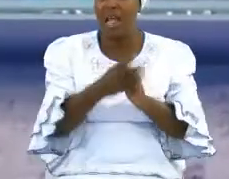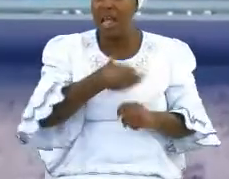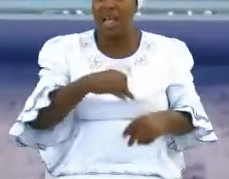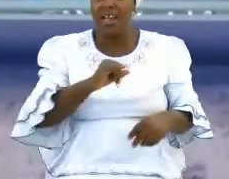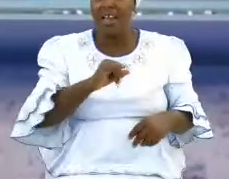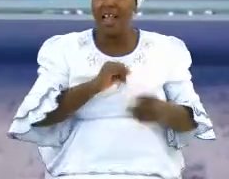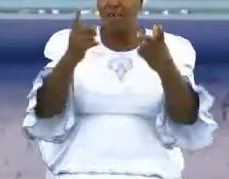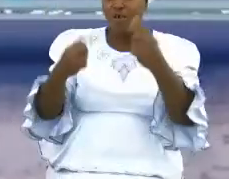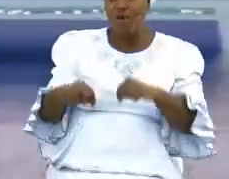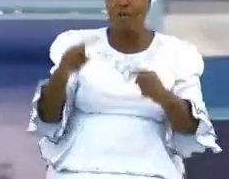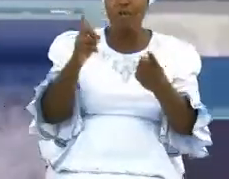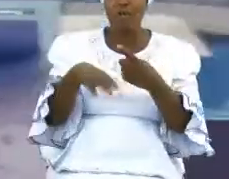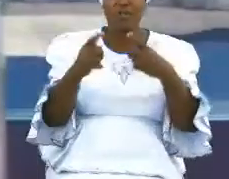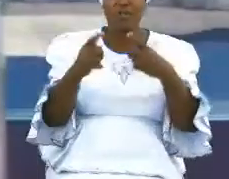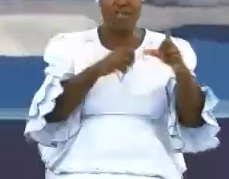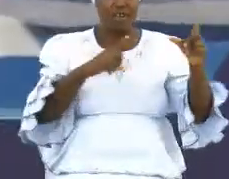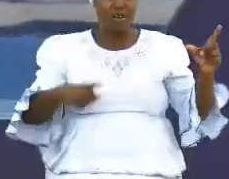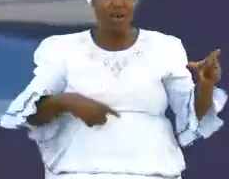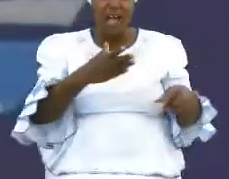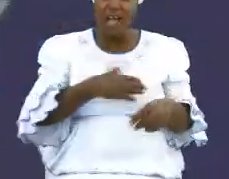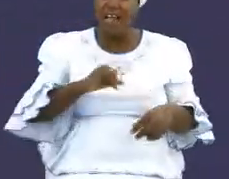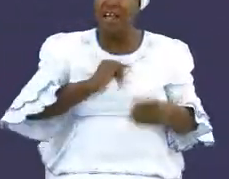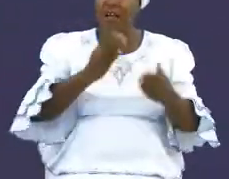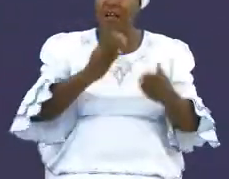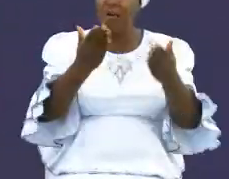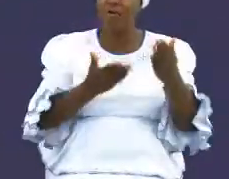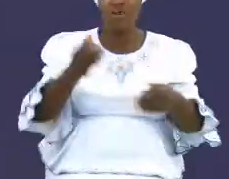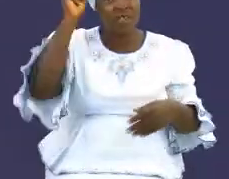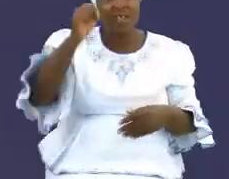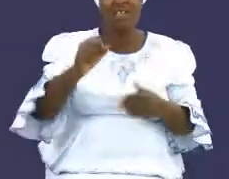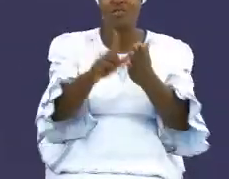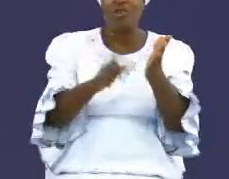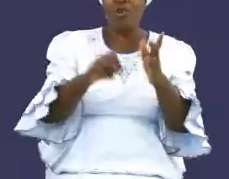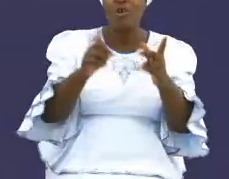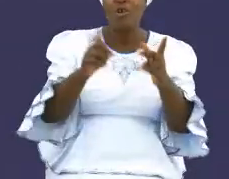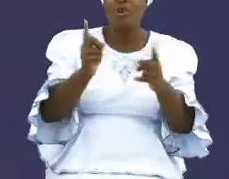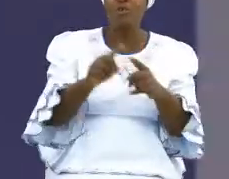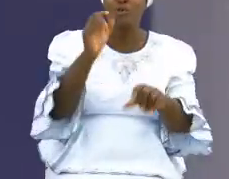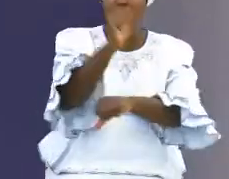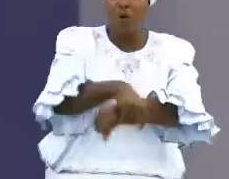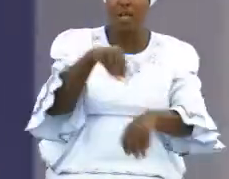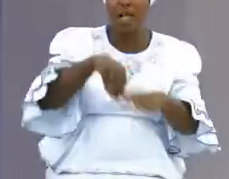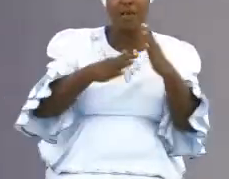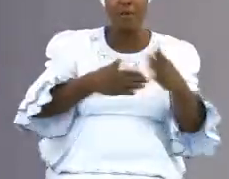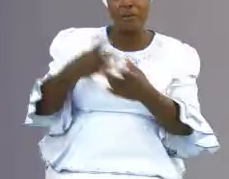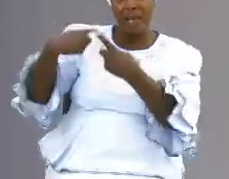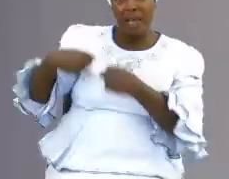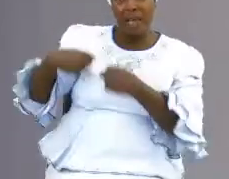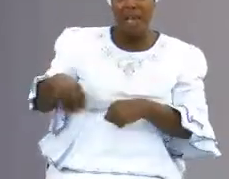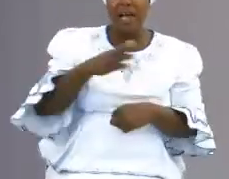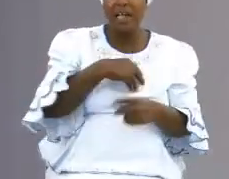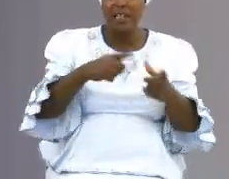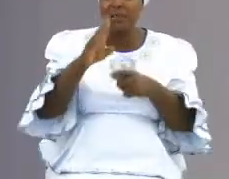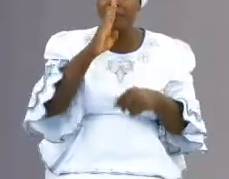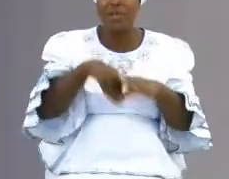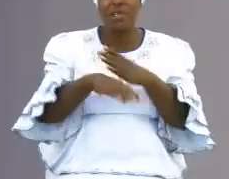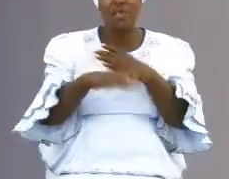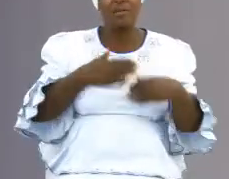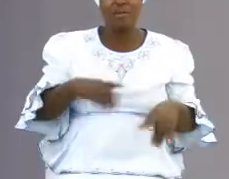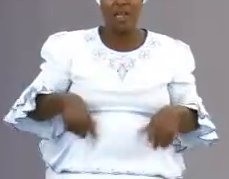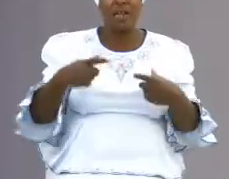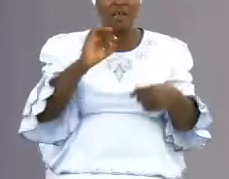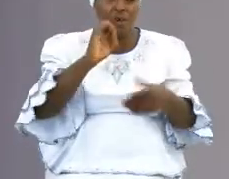the Lord, and I want his love to prevail in my heart, in my life. It will